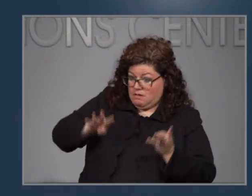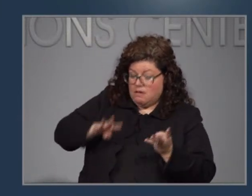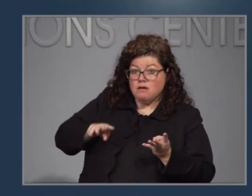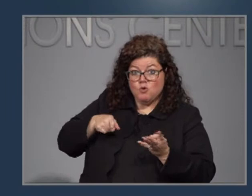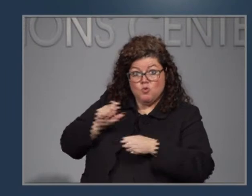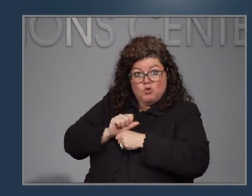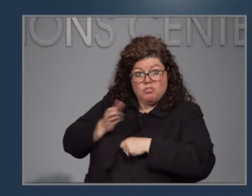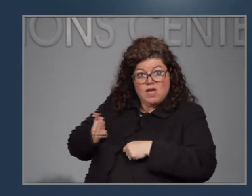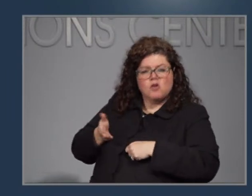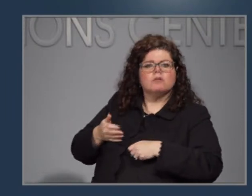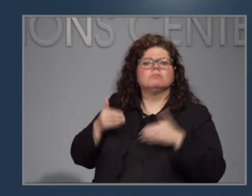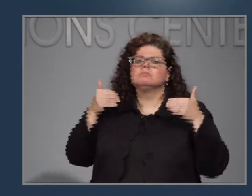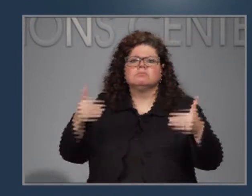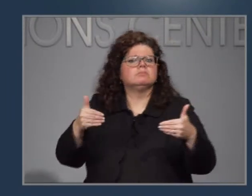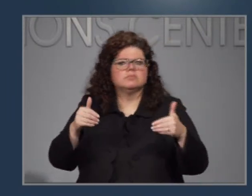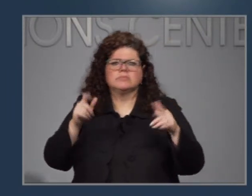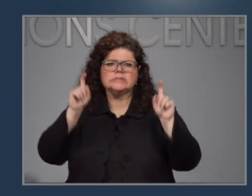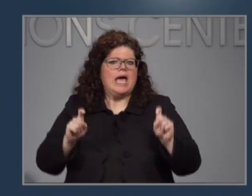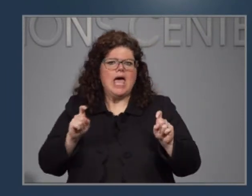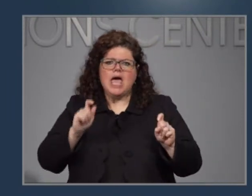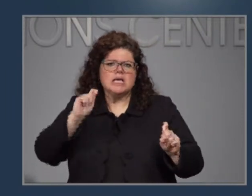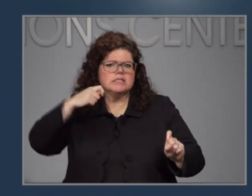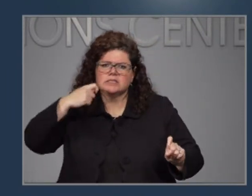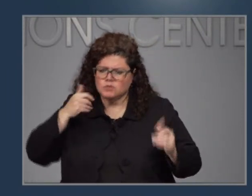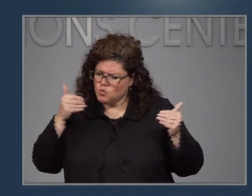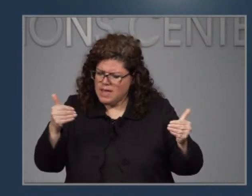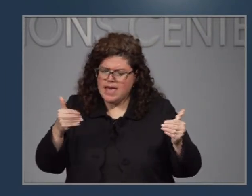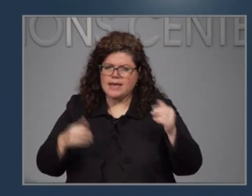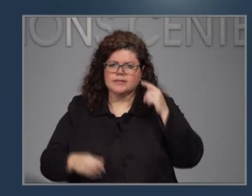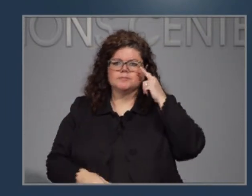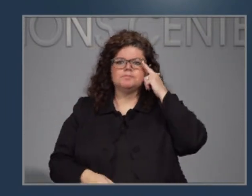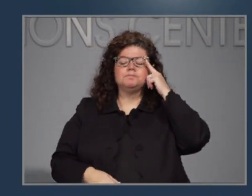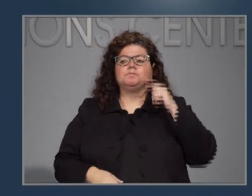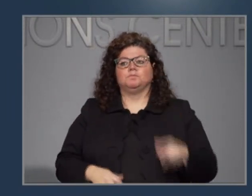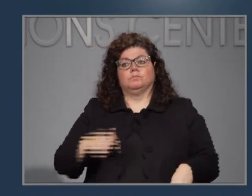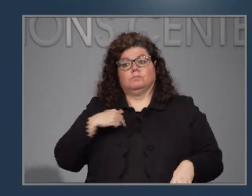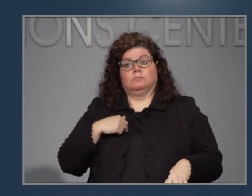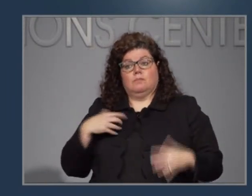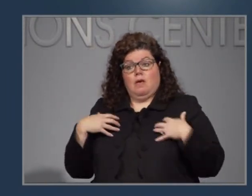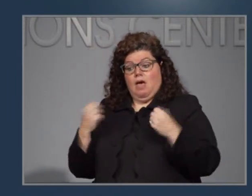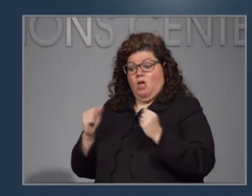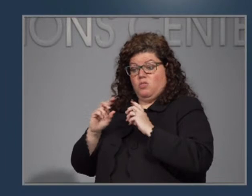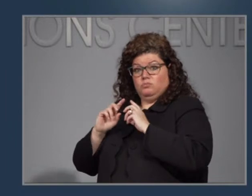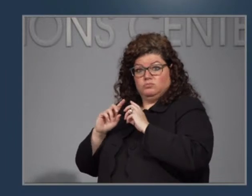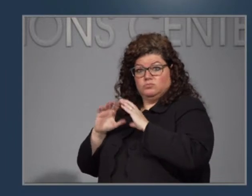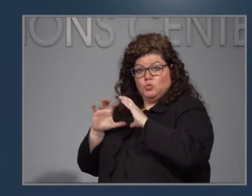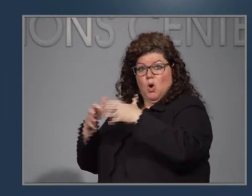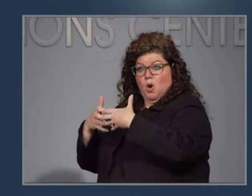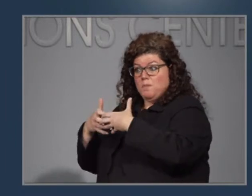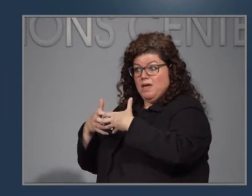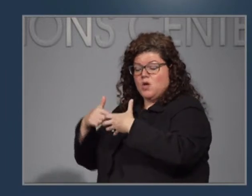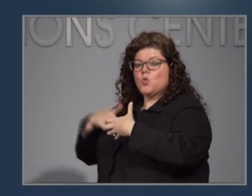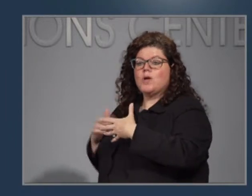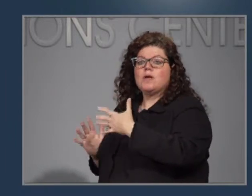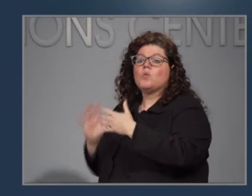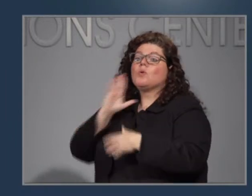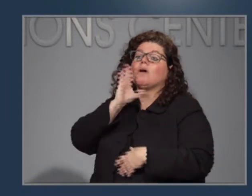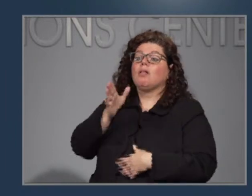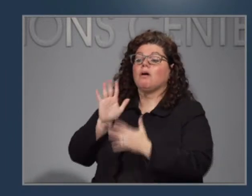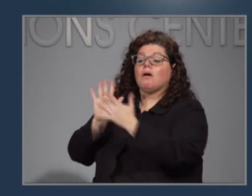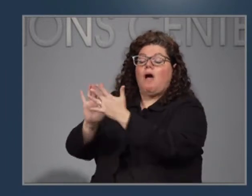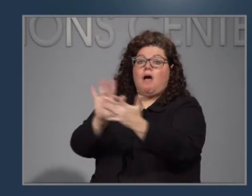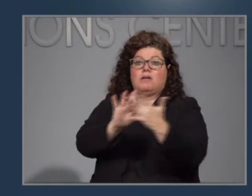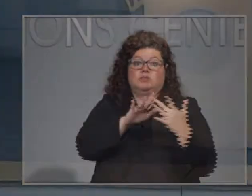and other COVID community team members are reaching out to people who may have come into close contact with someone who tests positive